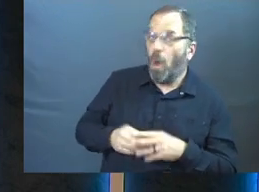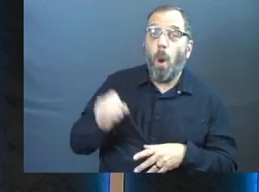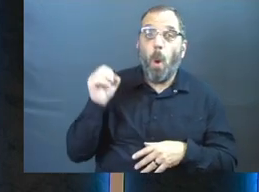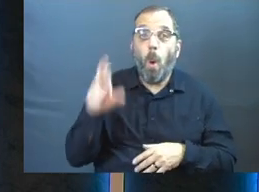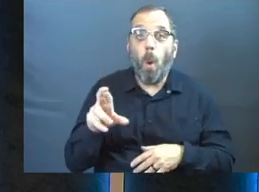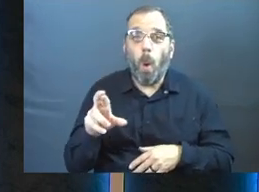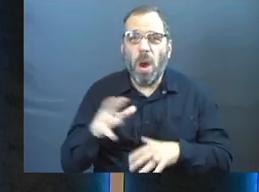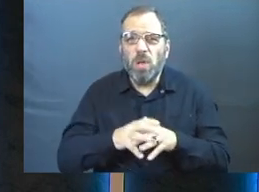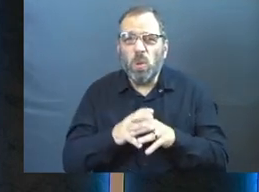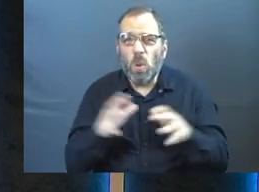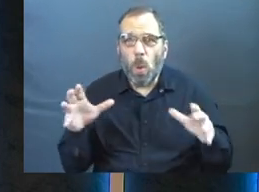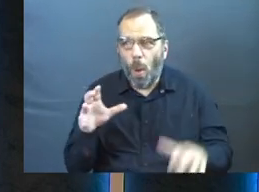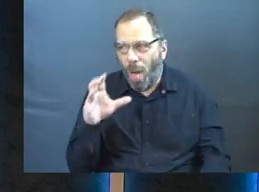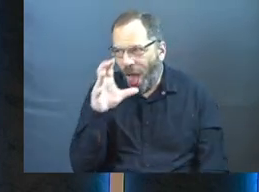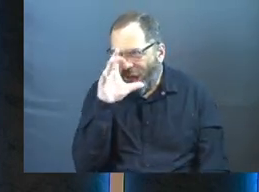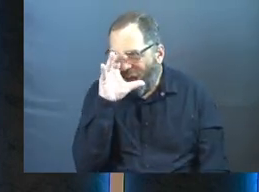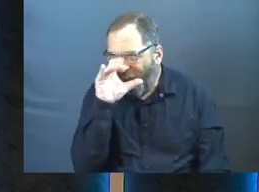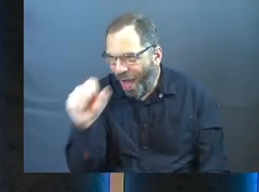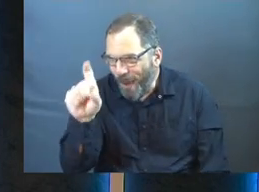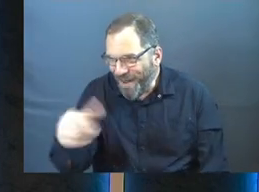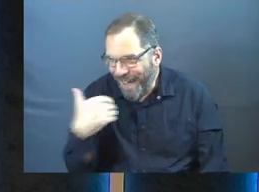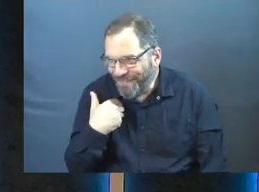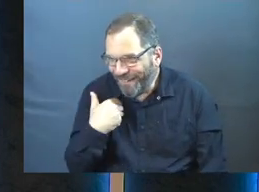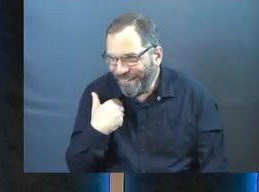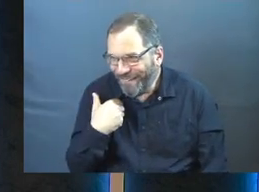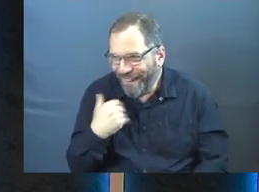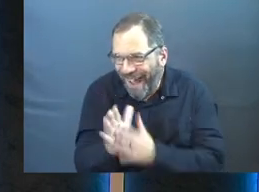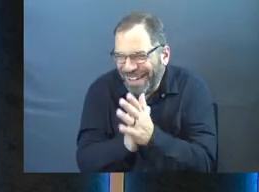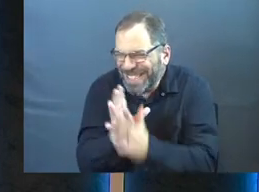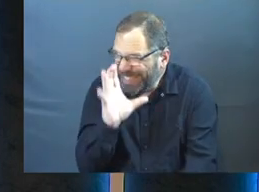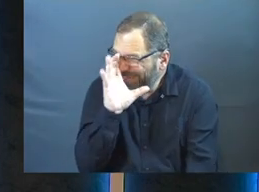Or you're so focused on what you have to have.